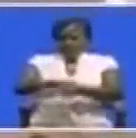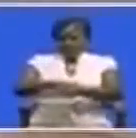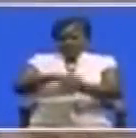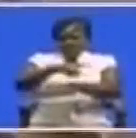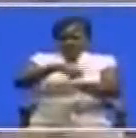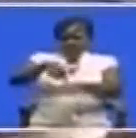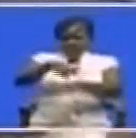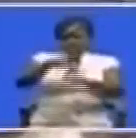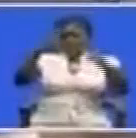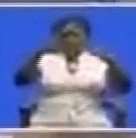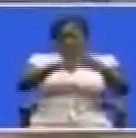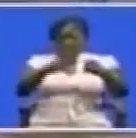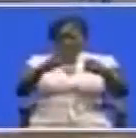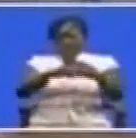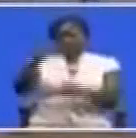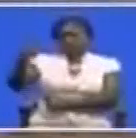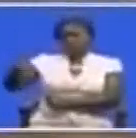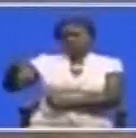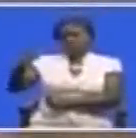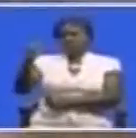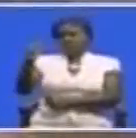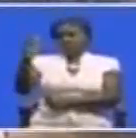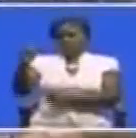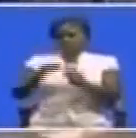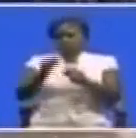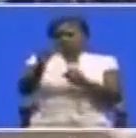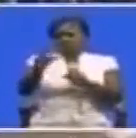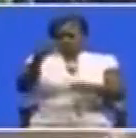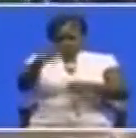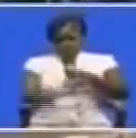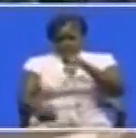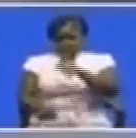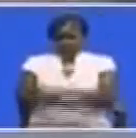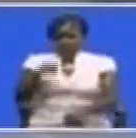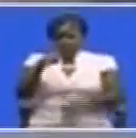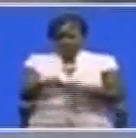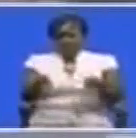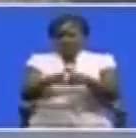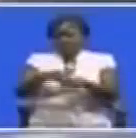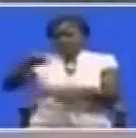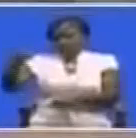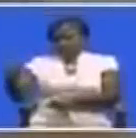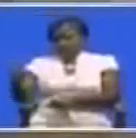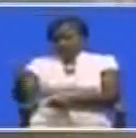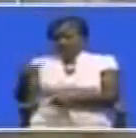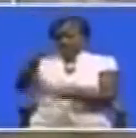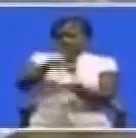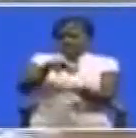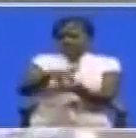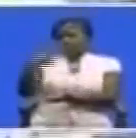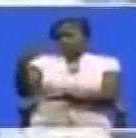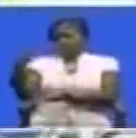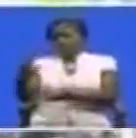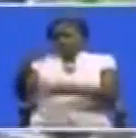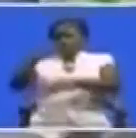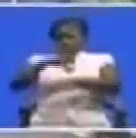hours, 38 minutes and 27 seconds to win the 50-kilometer cycling race, while Suleiman Kangangi came in second,